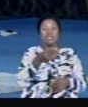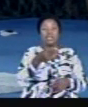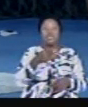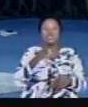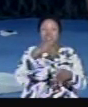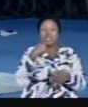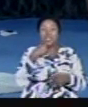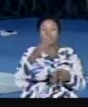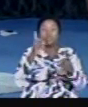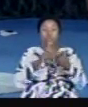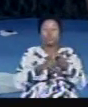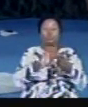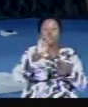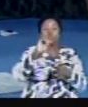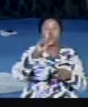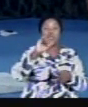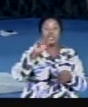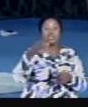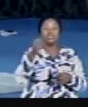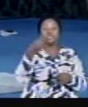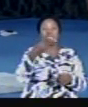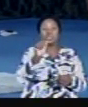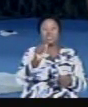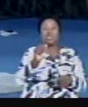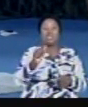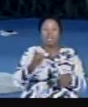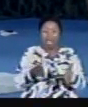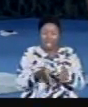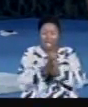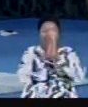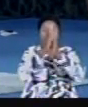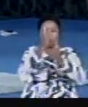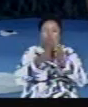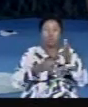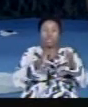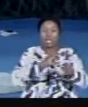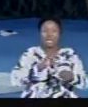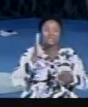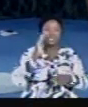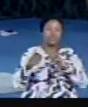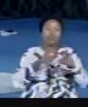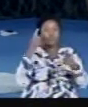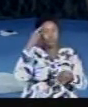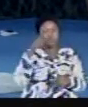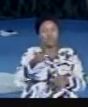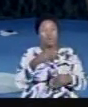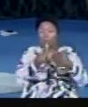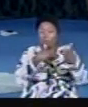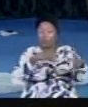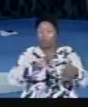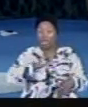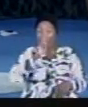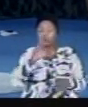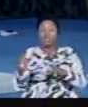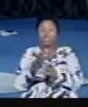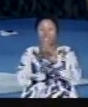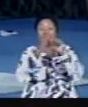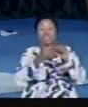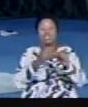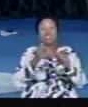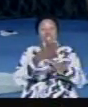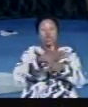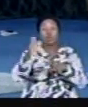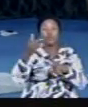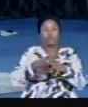Elisha, ask what I shall do for thee before I be taken away from thee.